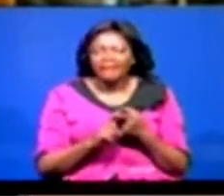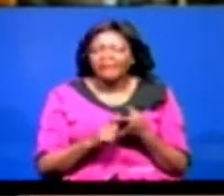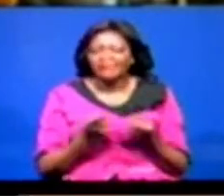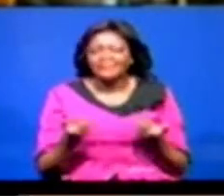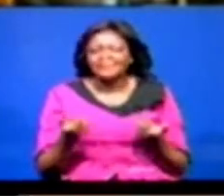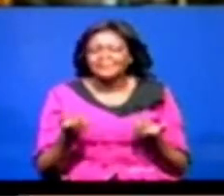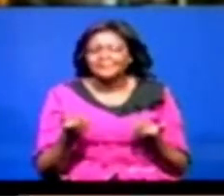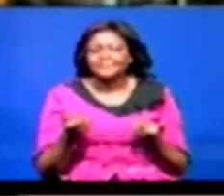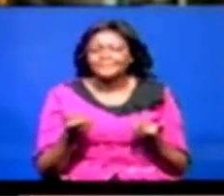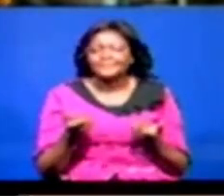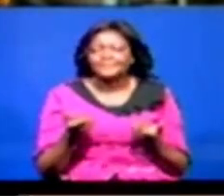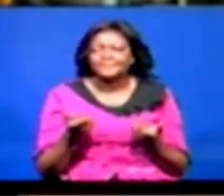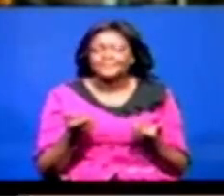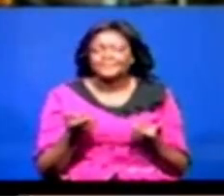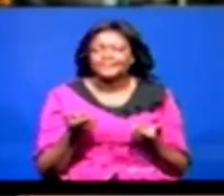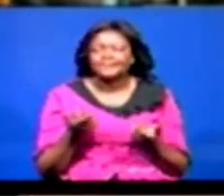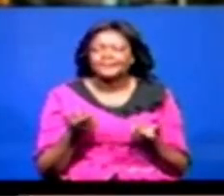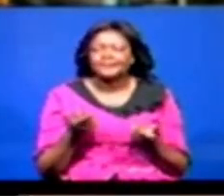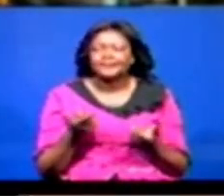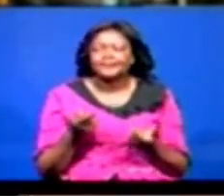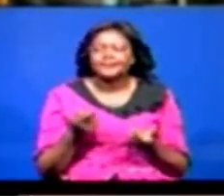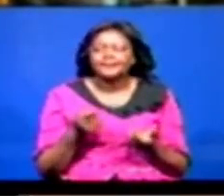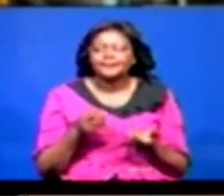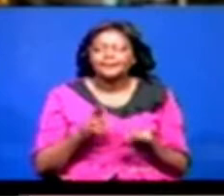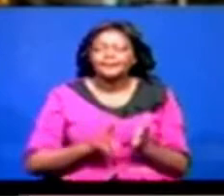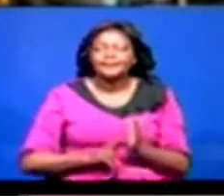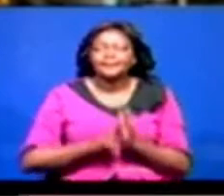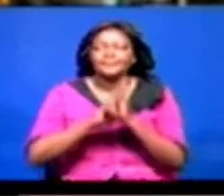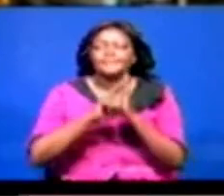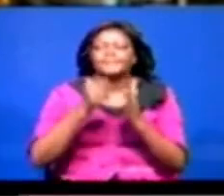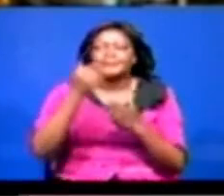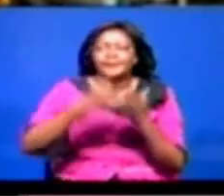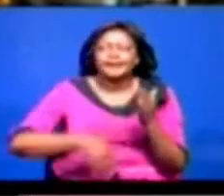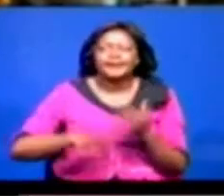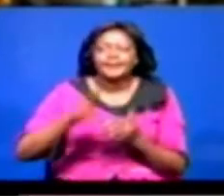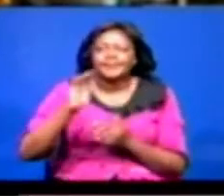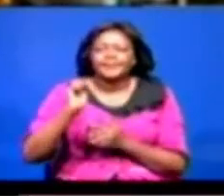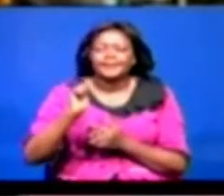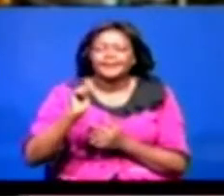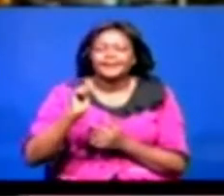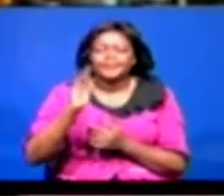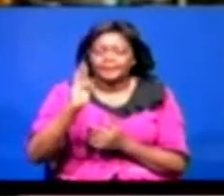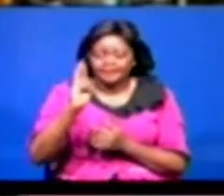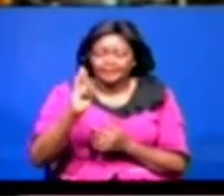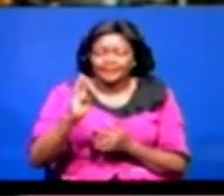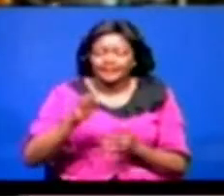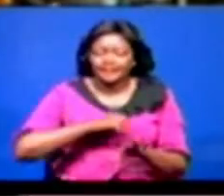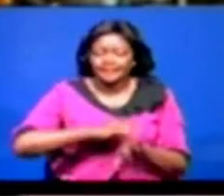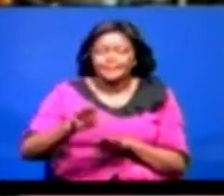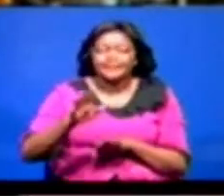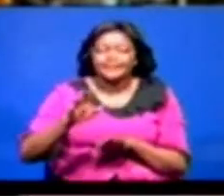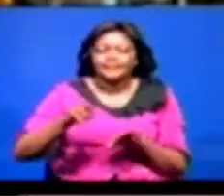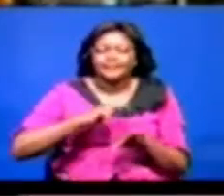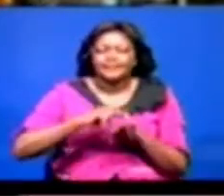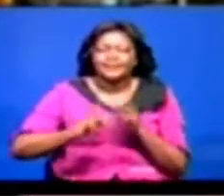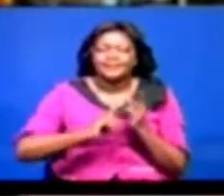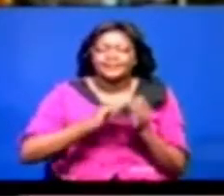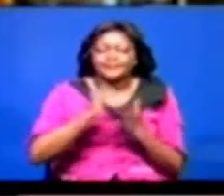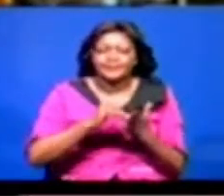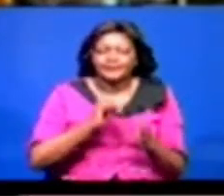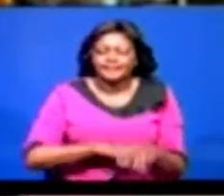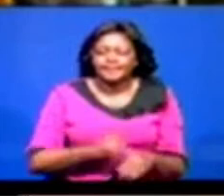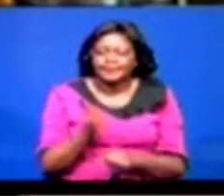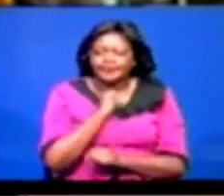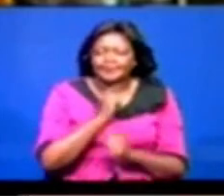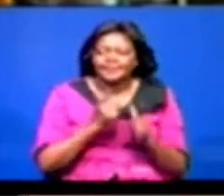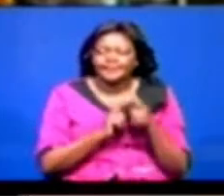load their Form 34B and transmit it to the National Tallying Center. Once that is done, they will then